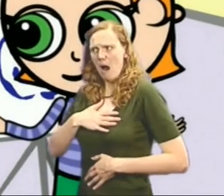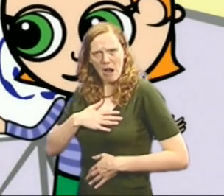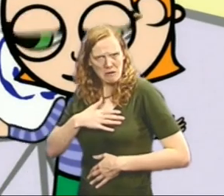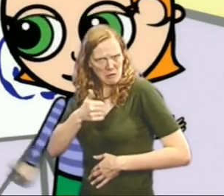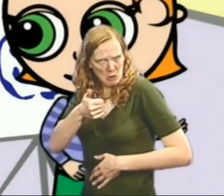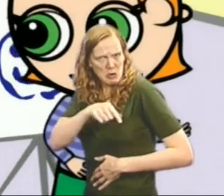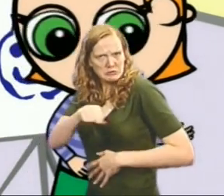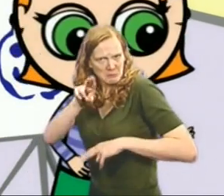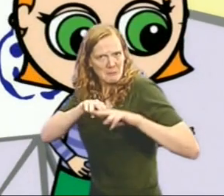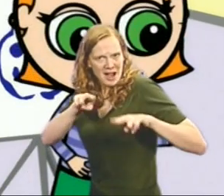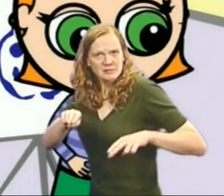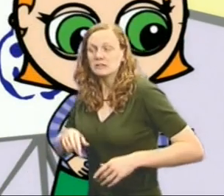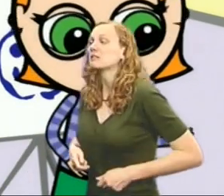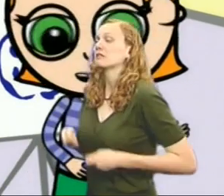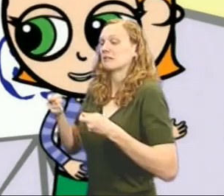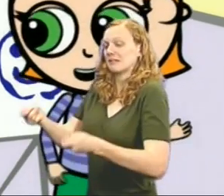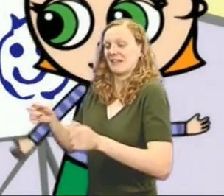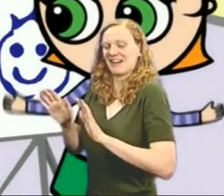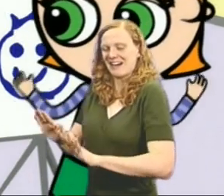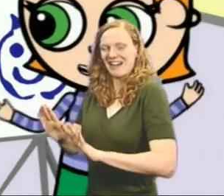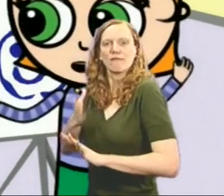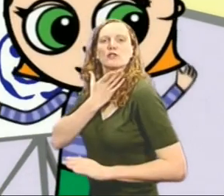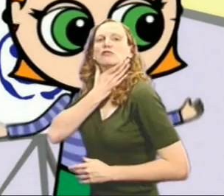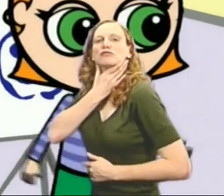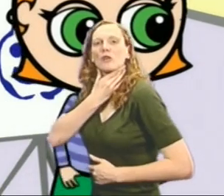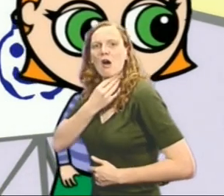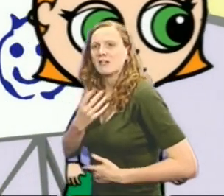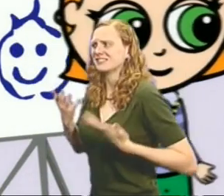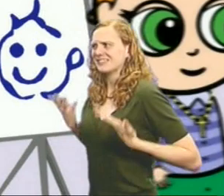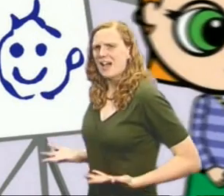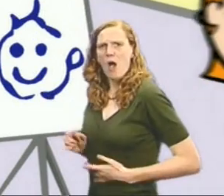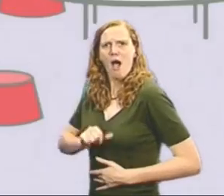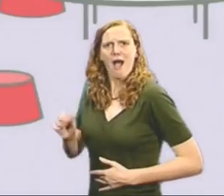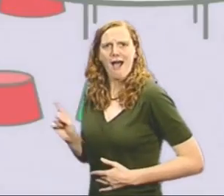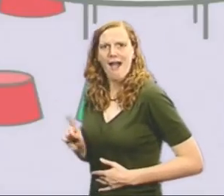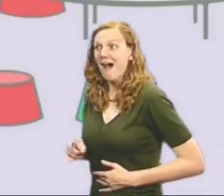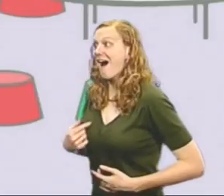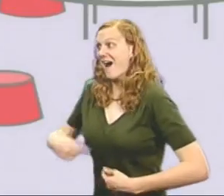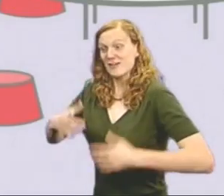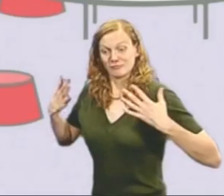dry. Now what shall we do? Let's play dressing up.